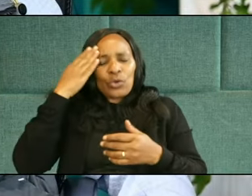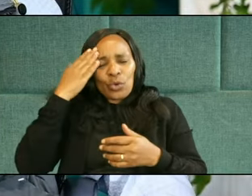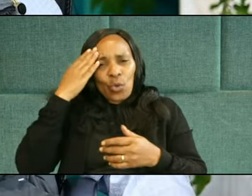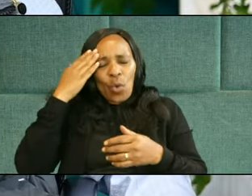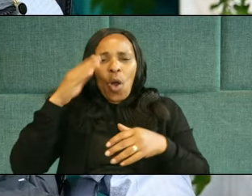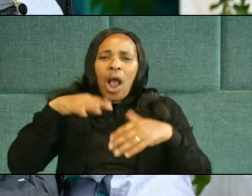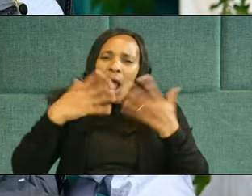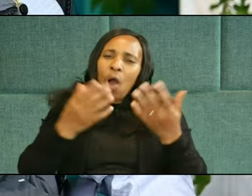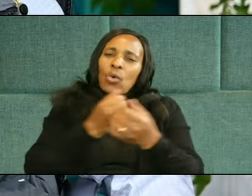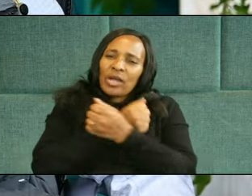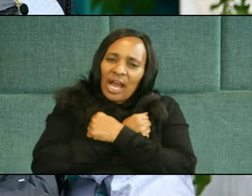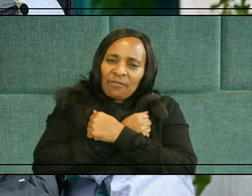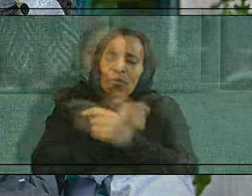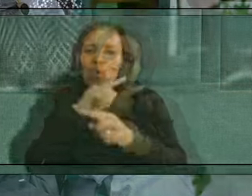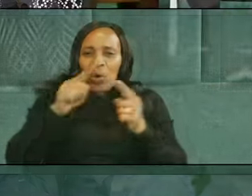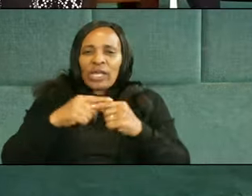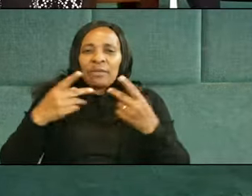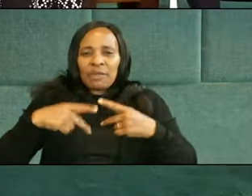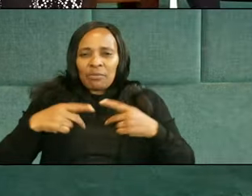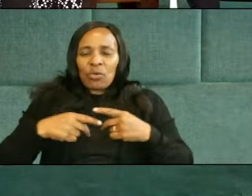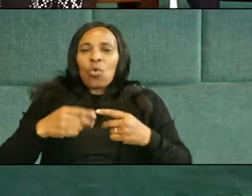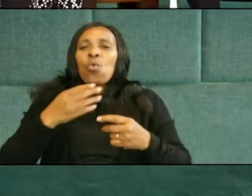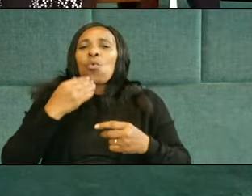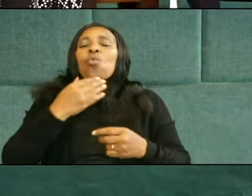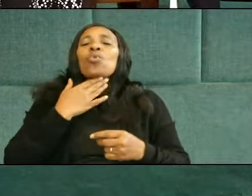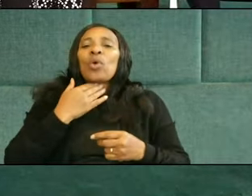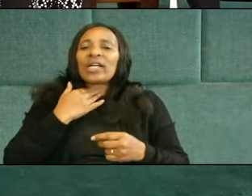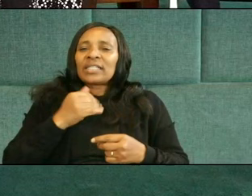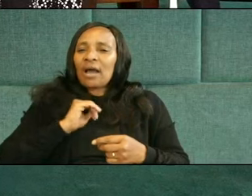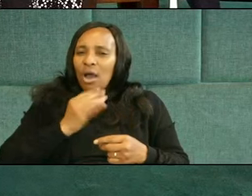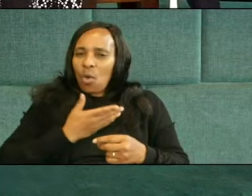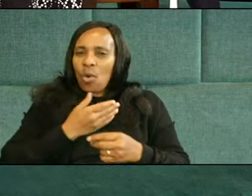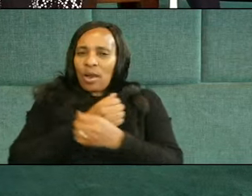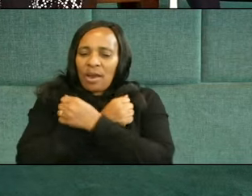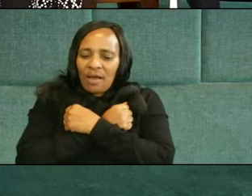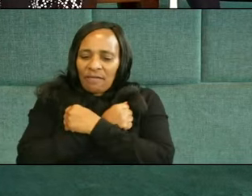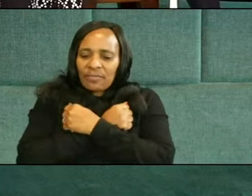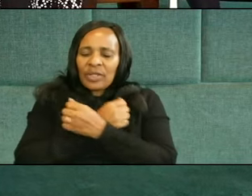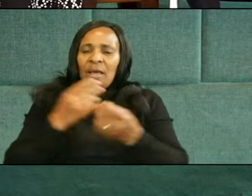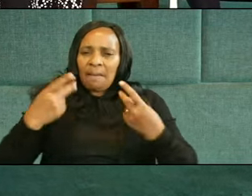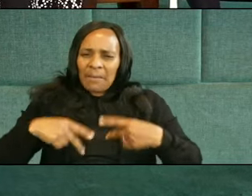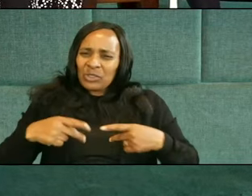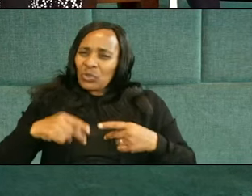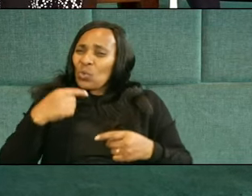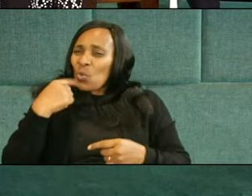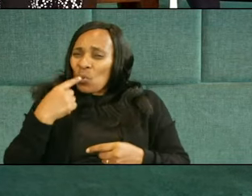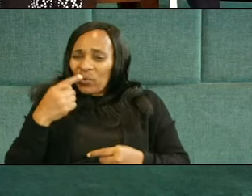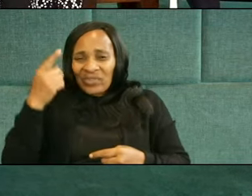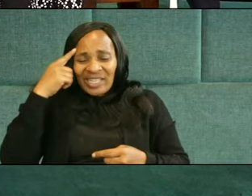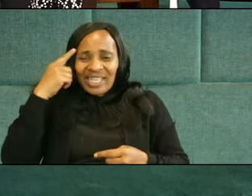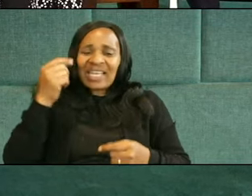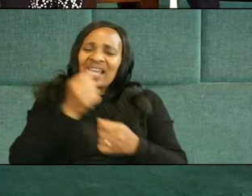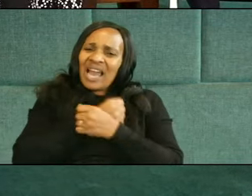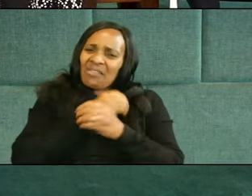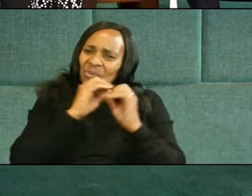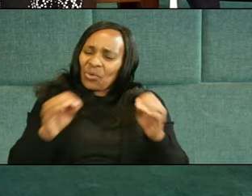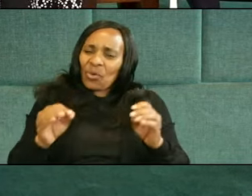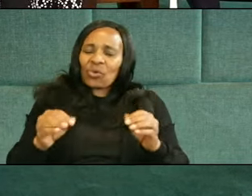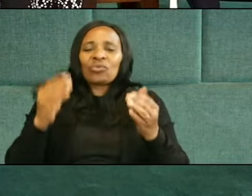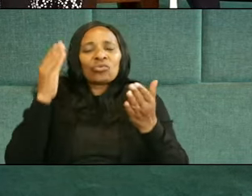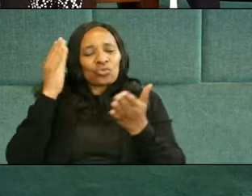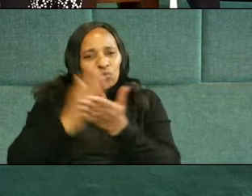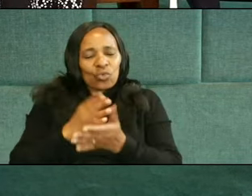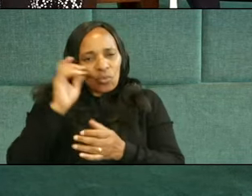we love the people who deserve our love the least. You know, the person who you think does not deserve your love, when you love them, that's when you know you really have true